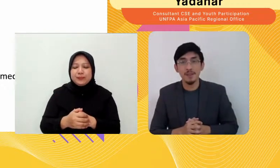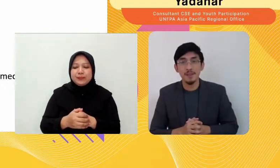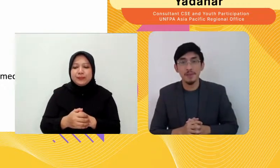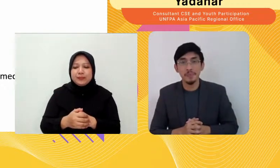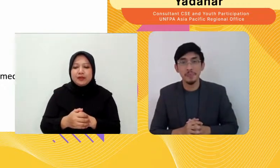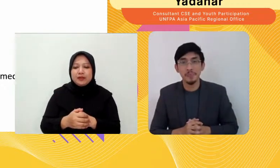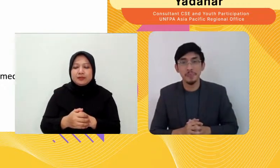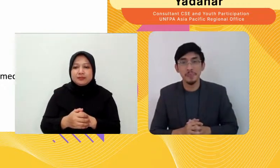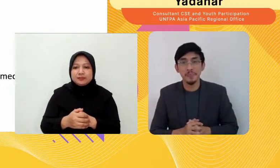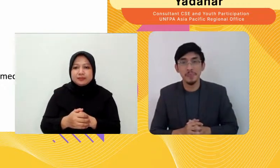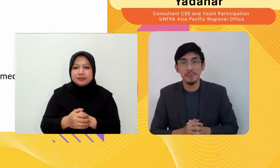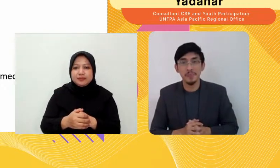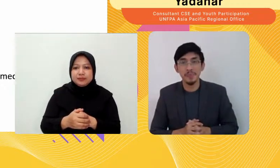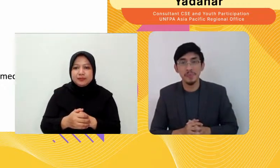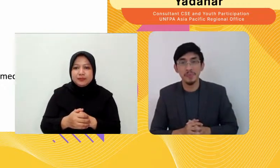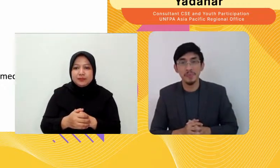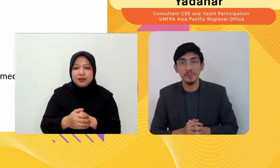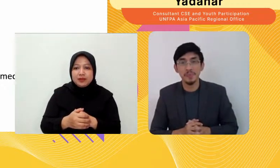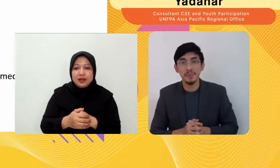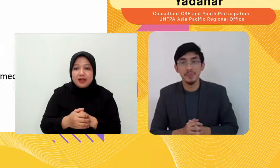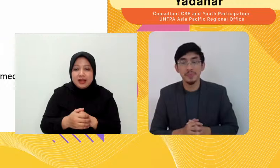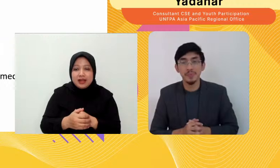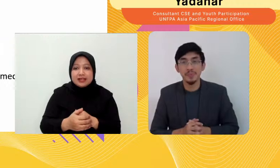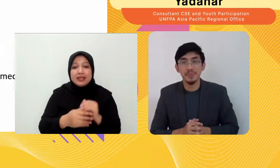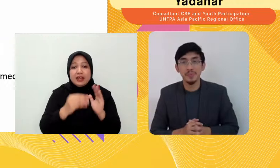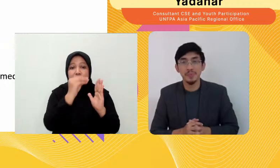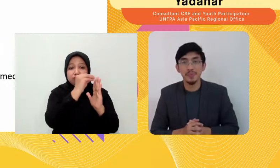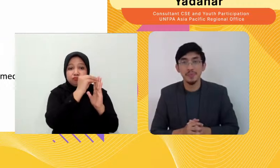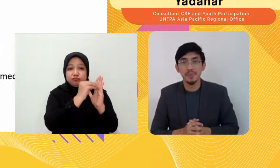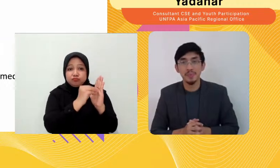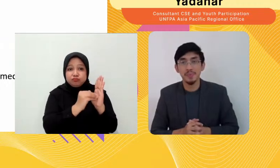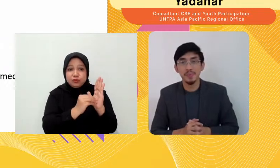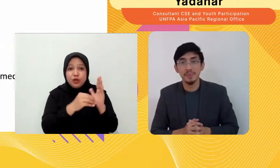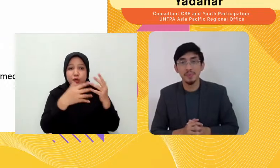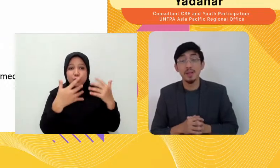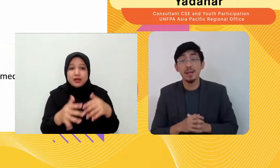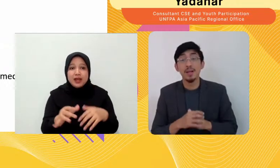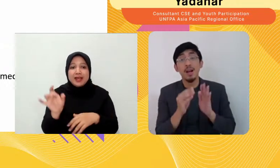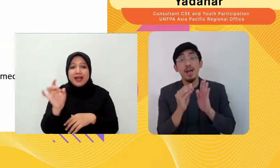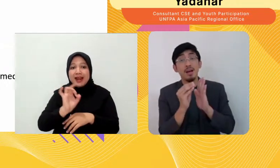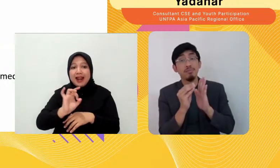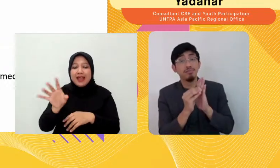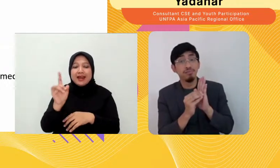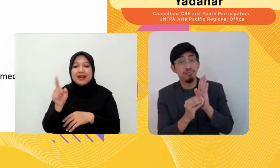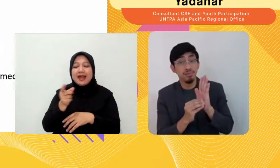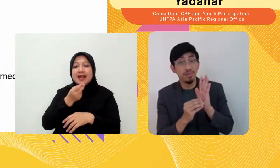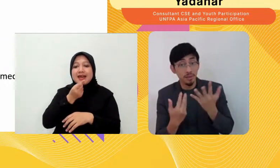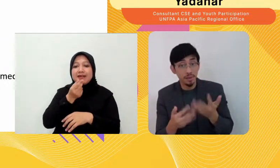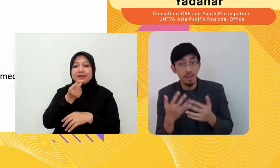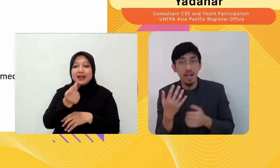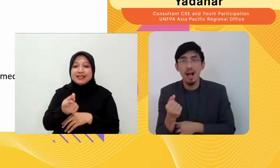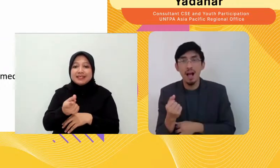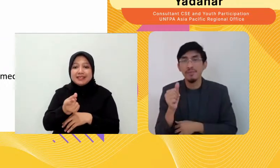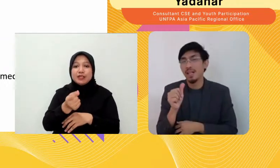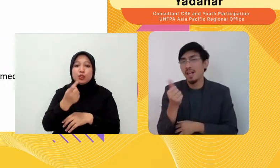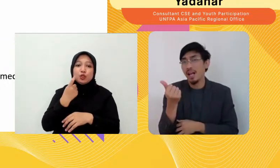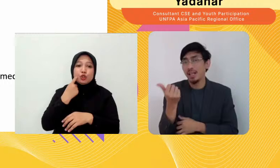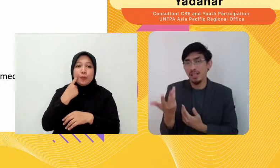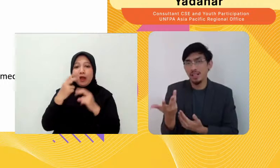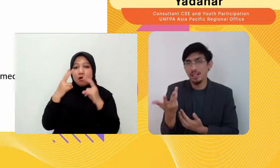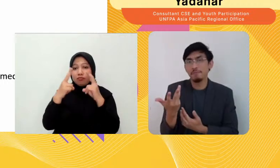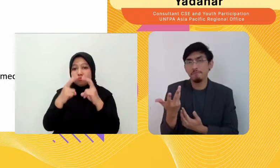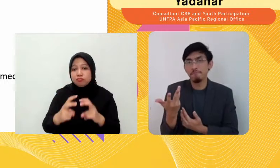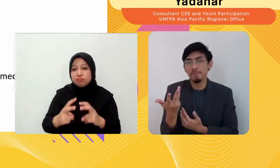checklist, we also have like further resources for the DSE community member to explore, and we will share the whole PowerPoint